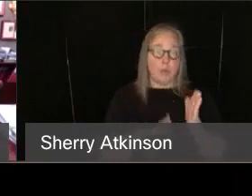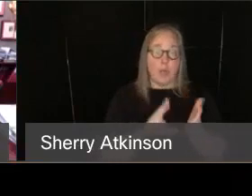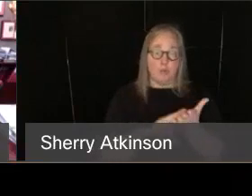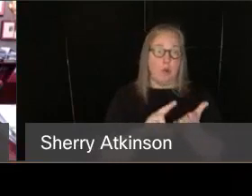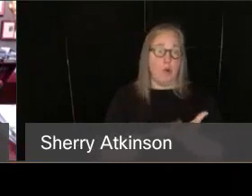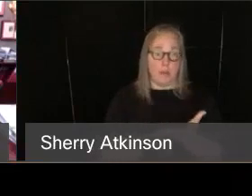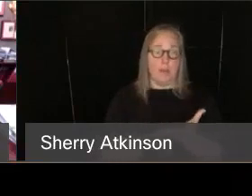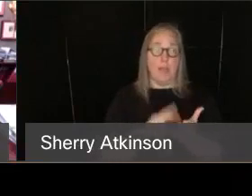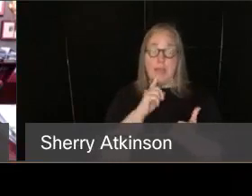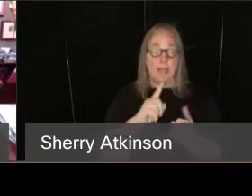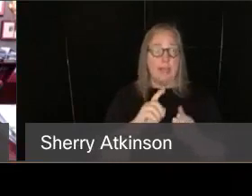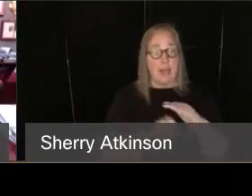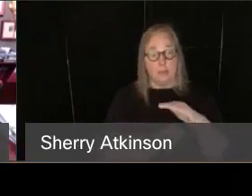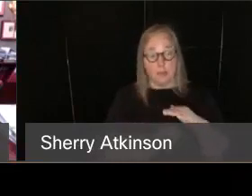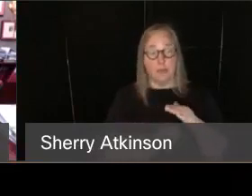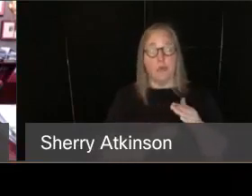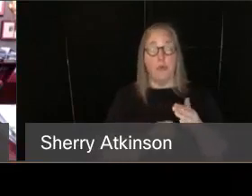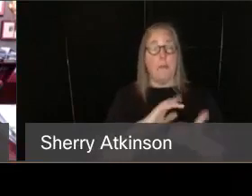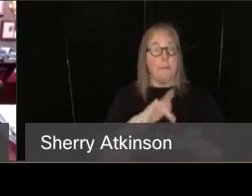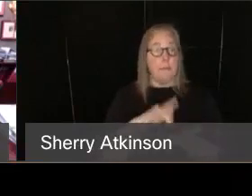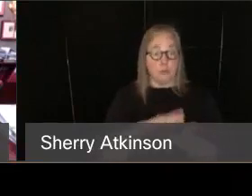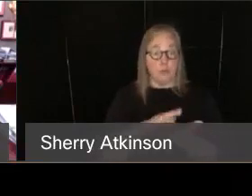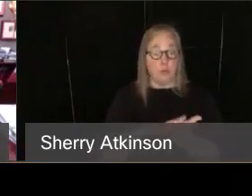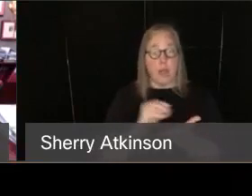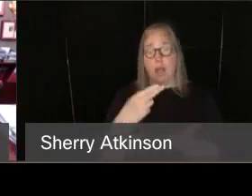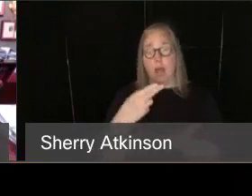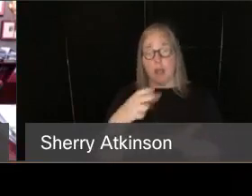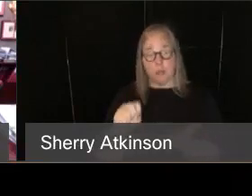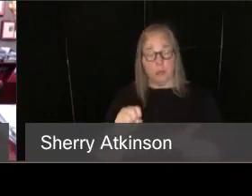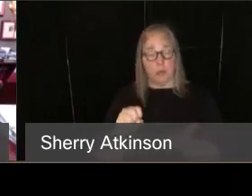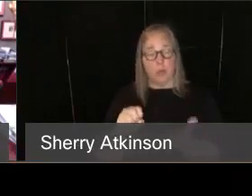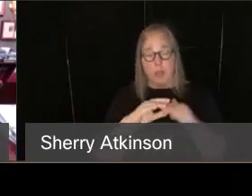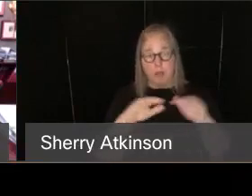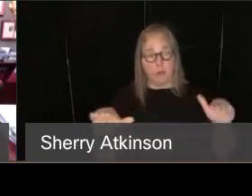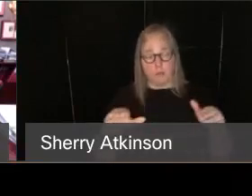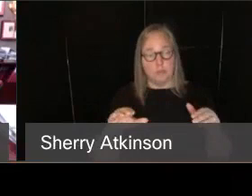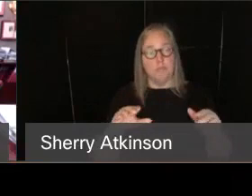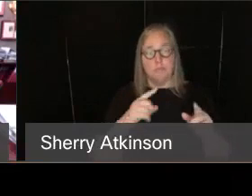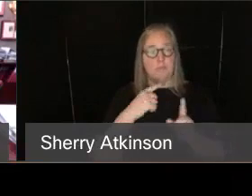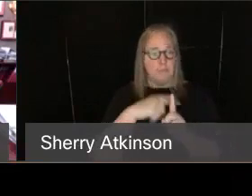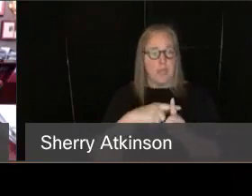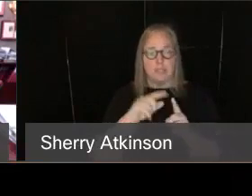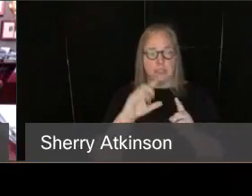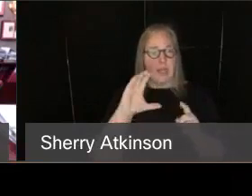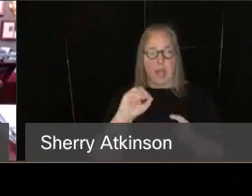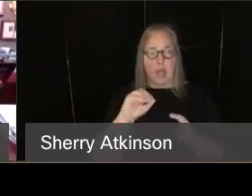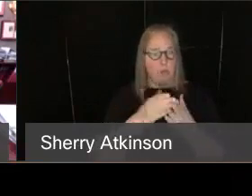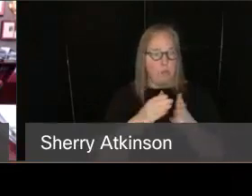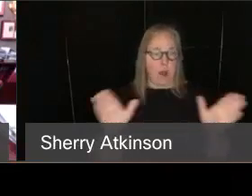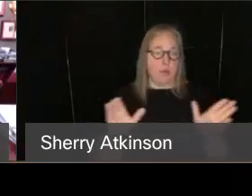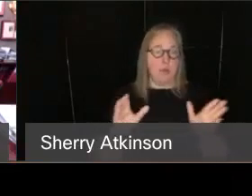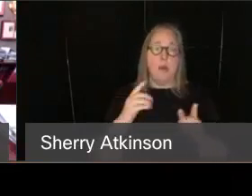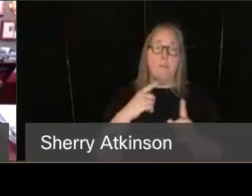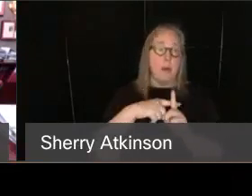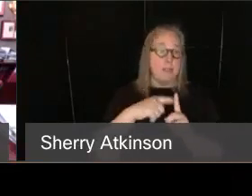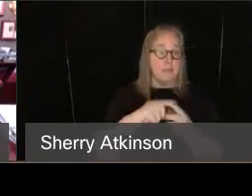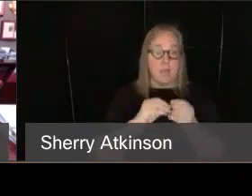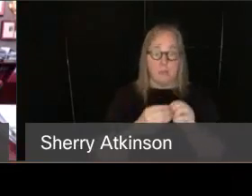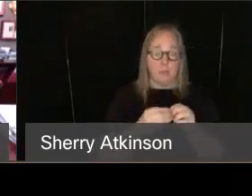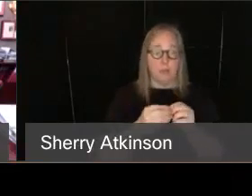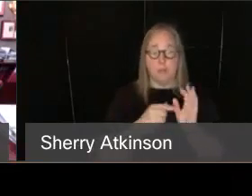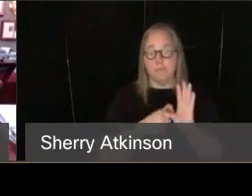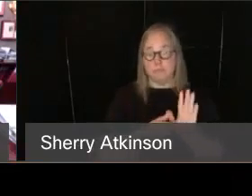school, and high school levels, as well as countywide. The positive numbers reflect a projection lower than